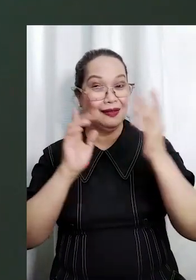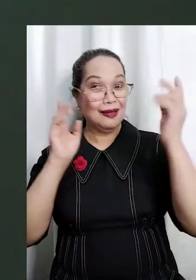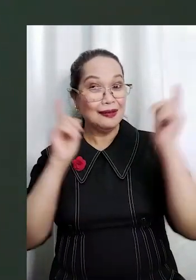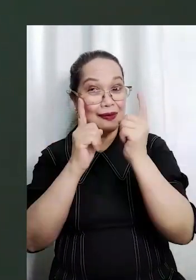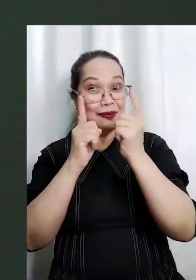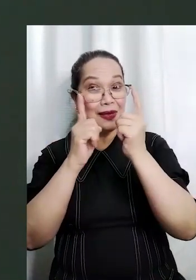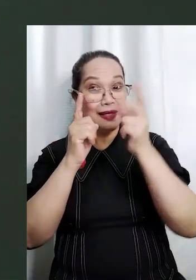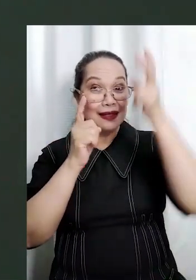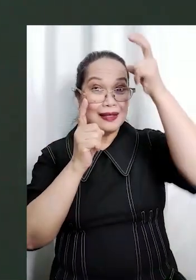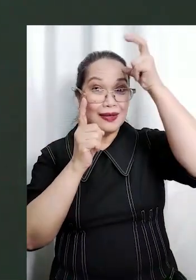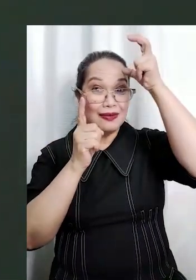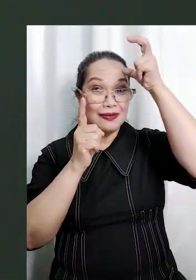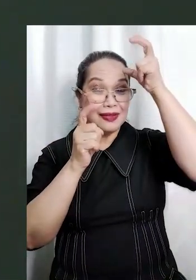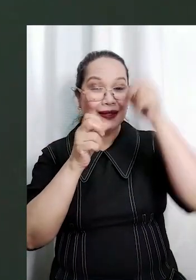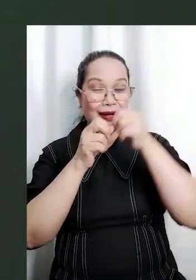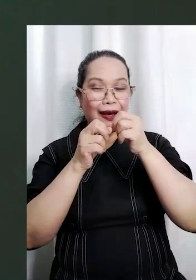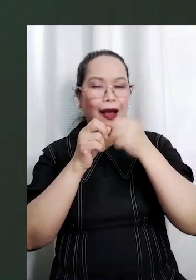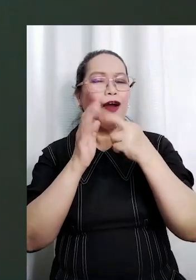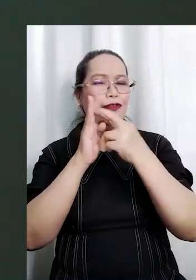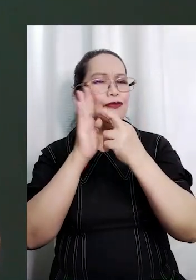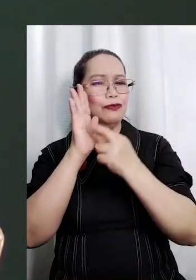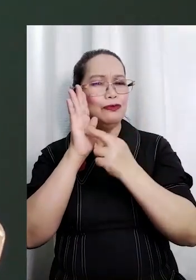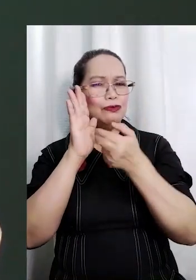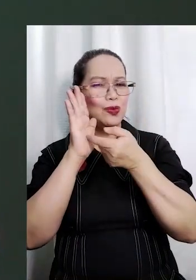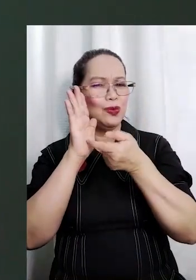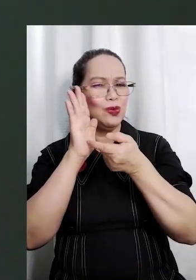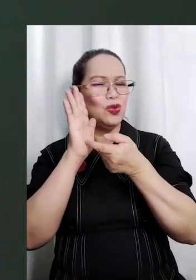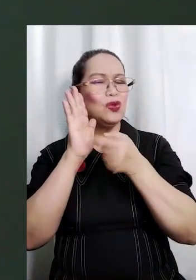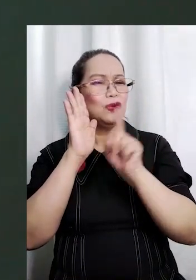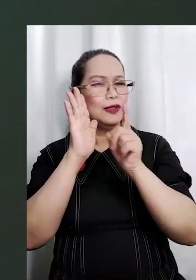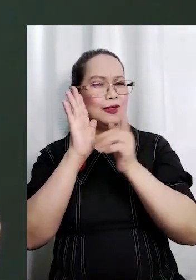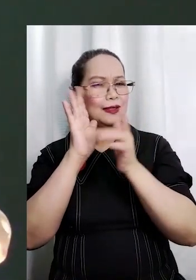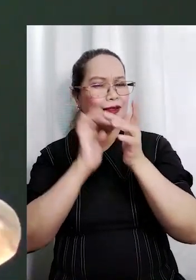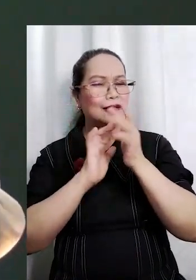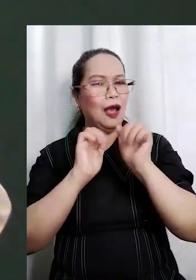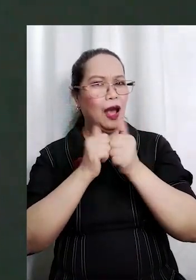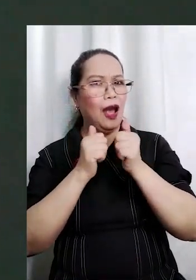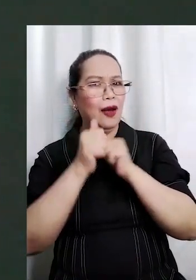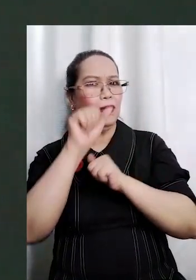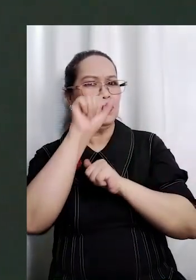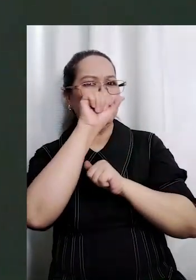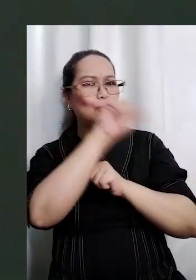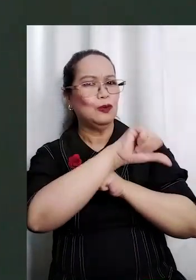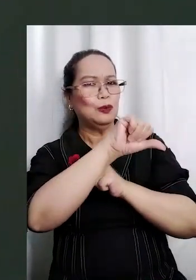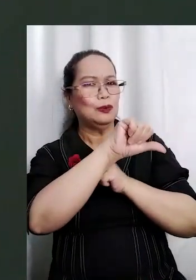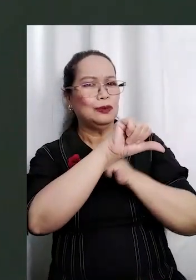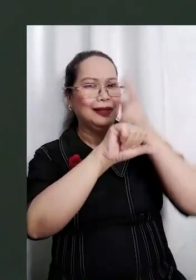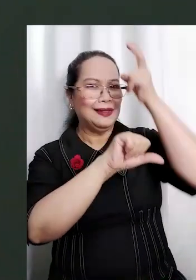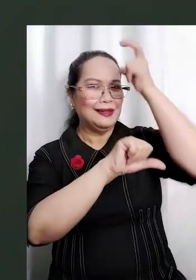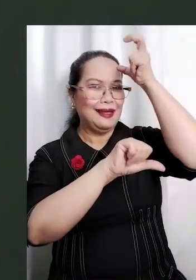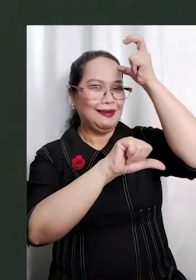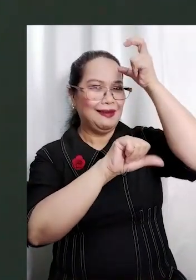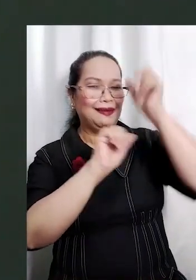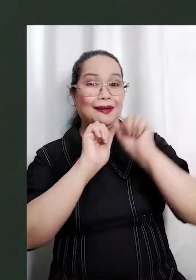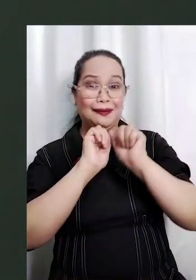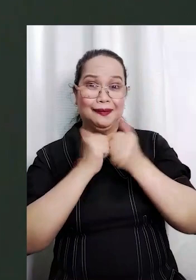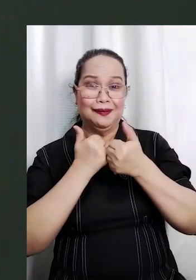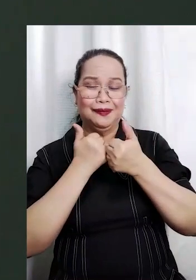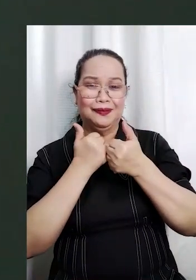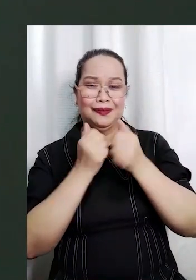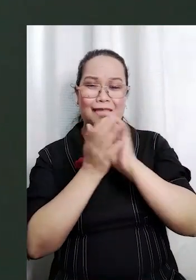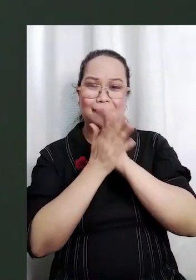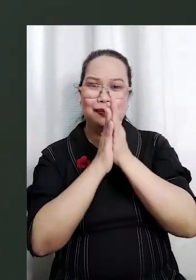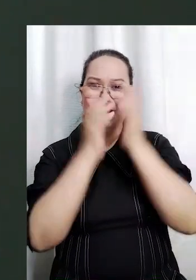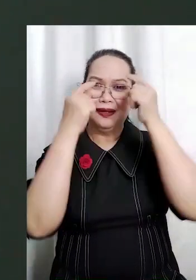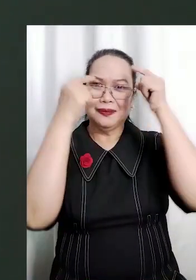devil, meron siyang rules of engagement. Kung paano niya nadaig ang kalaban at kung paano siya